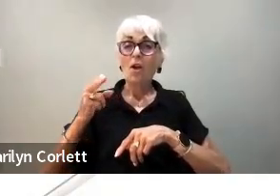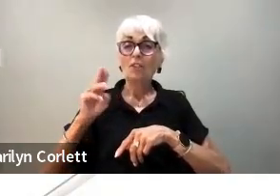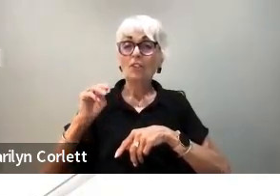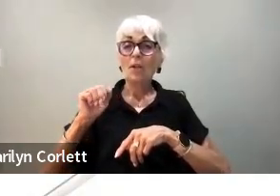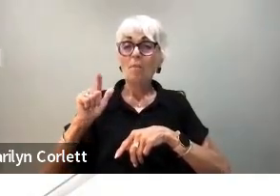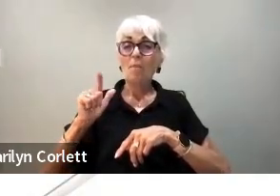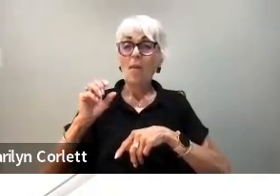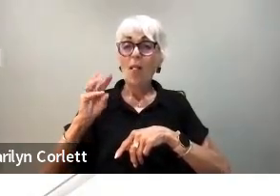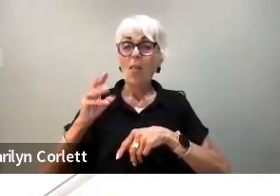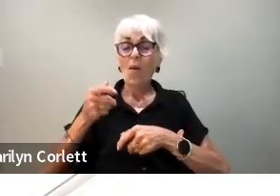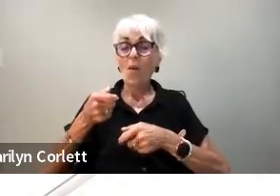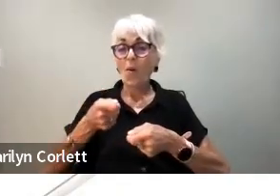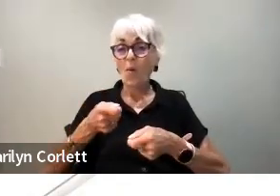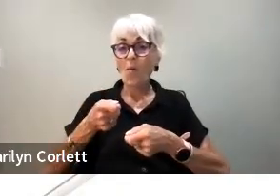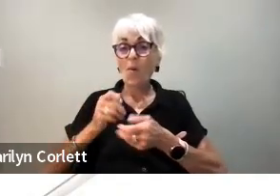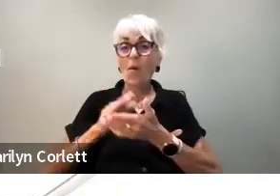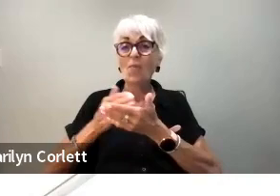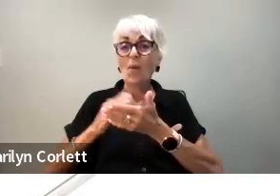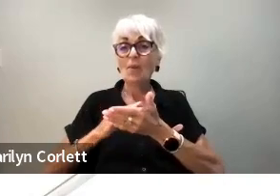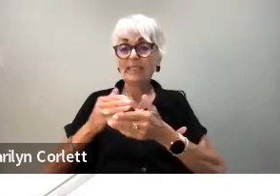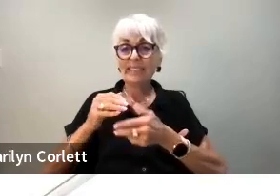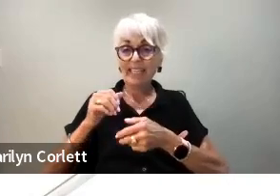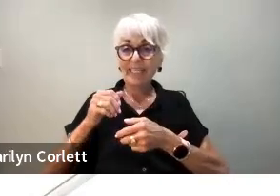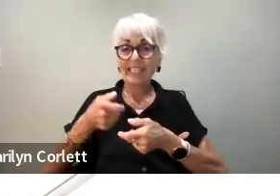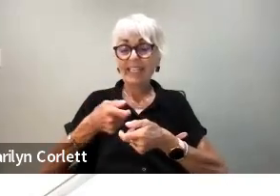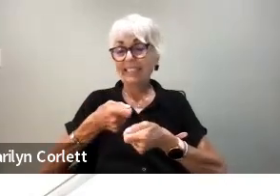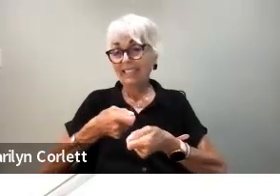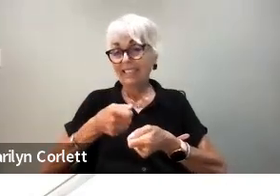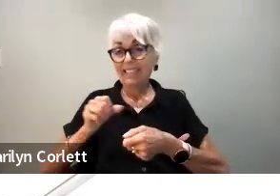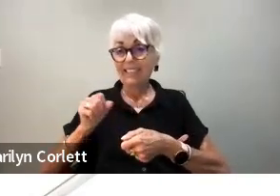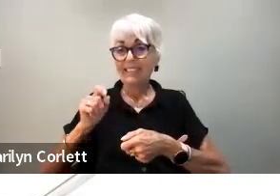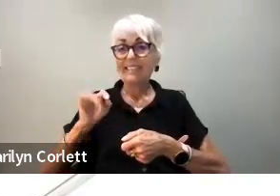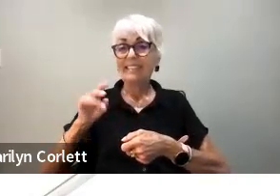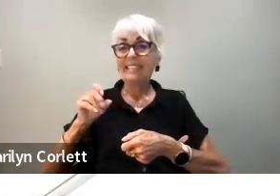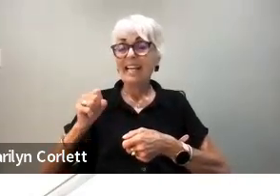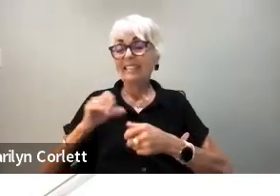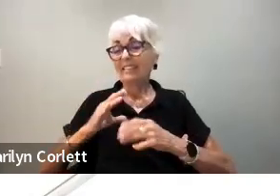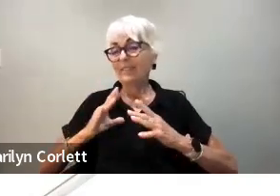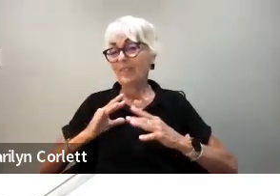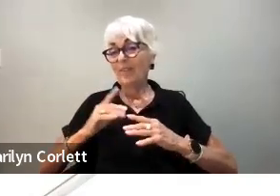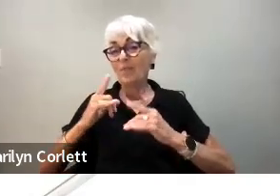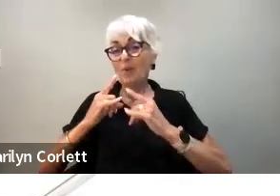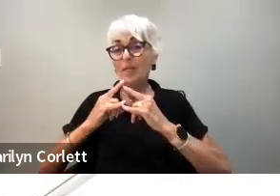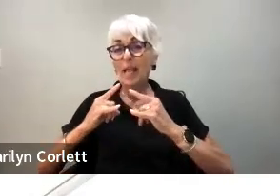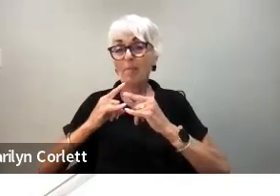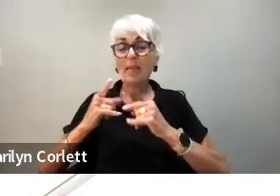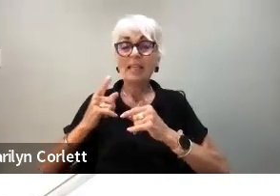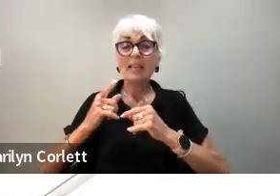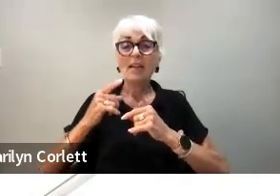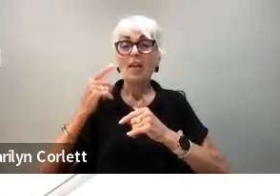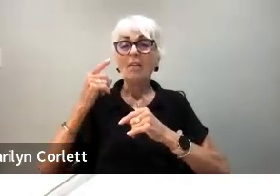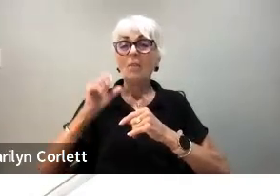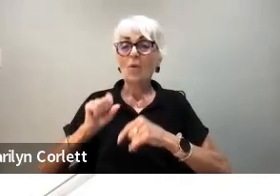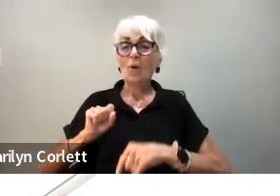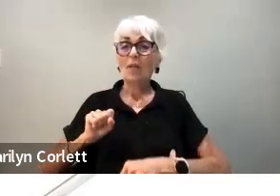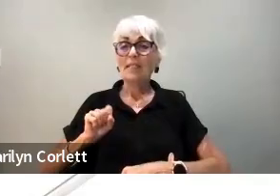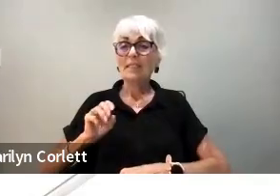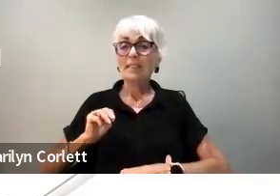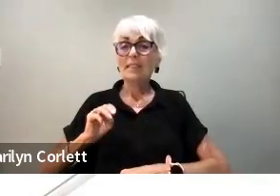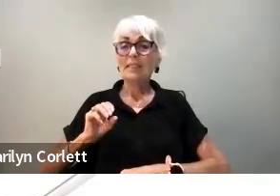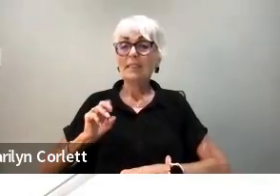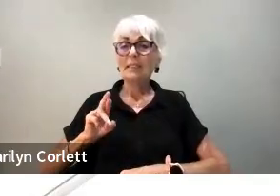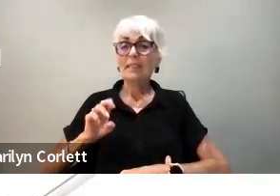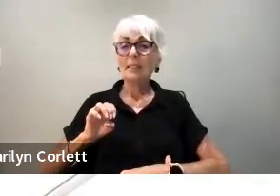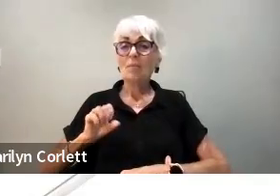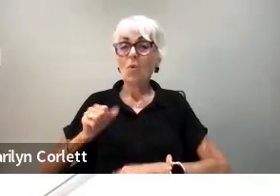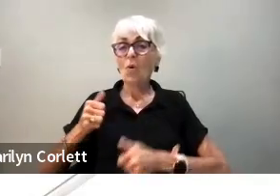time during camping. So you can make s'mores or cook hot dogs on them. These are telescoping. They